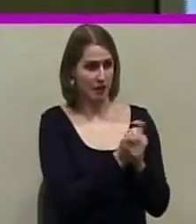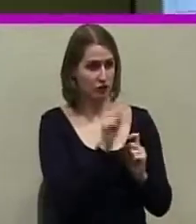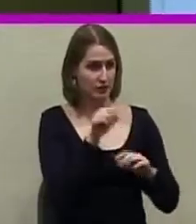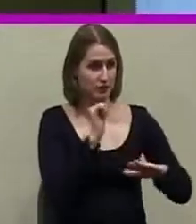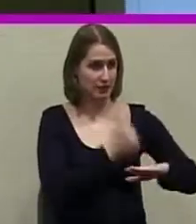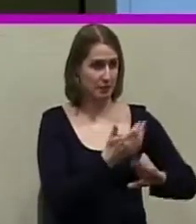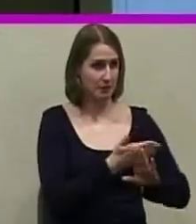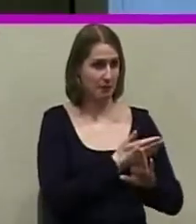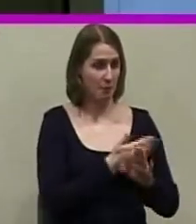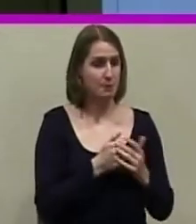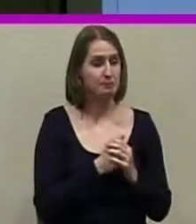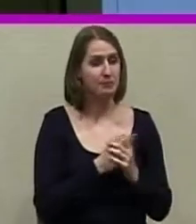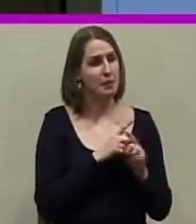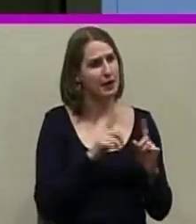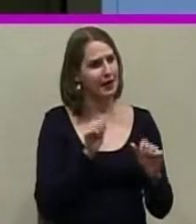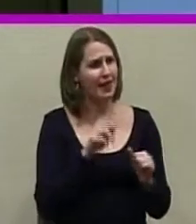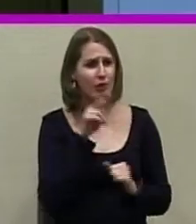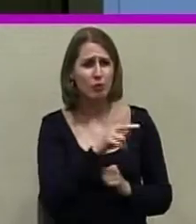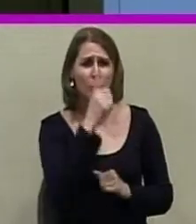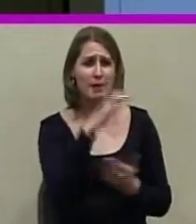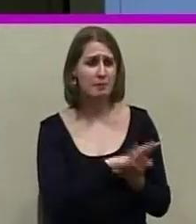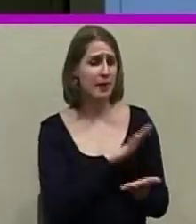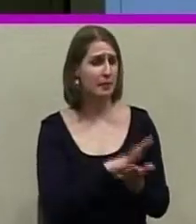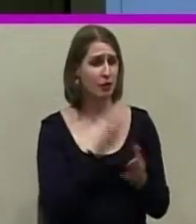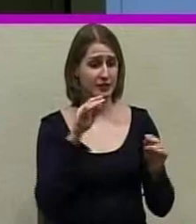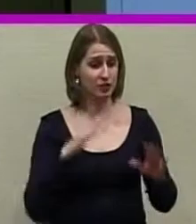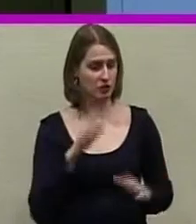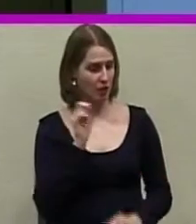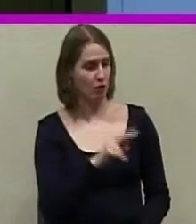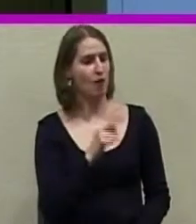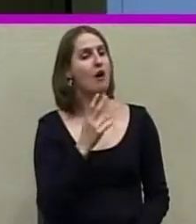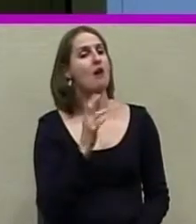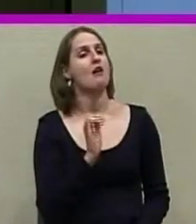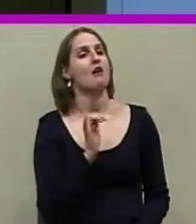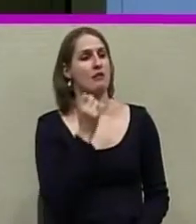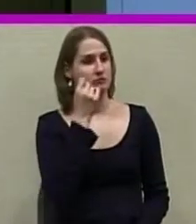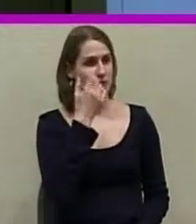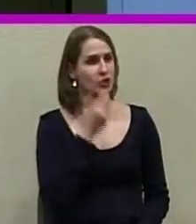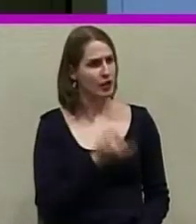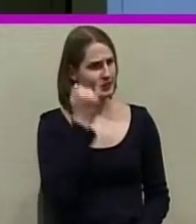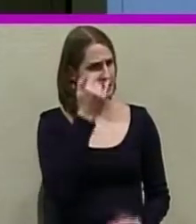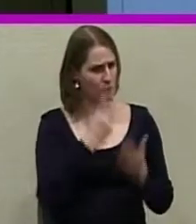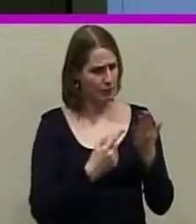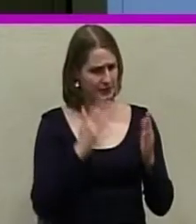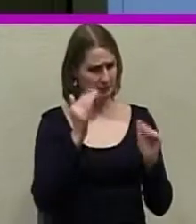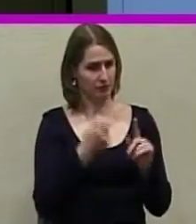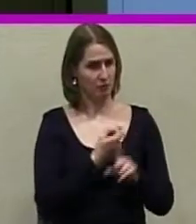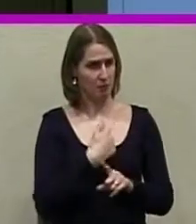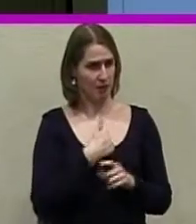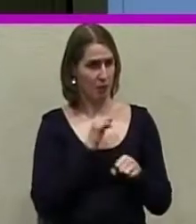place. But now I can look at one sheet as the teacher and say, I got a pretty good idea what's expected of me as I work with this kid.